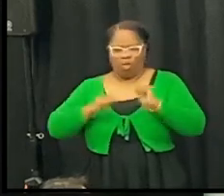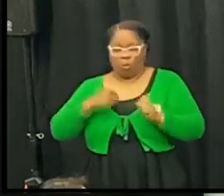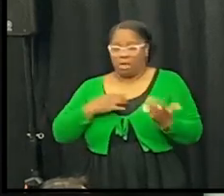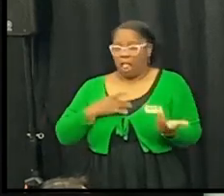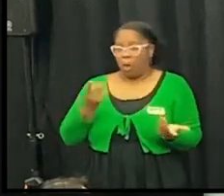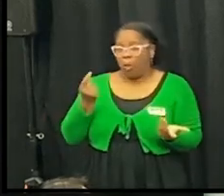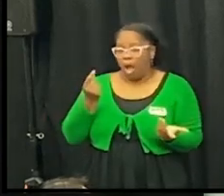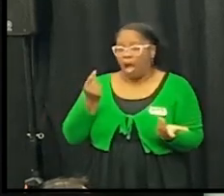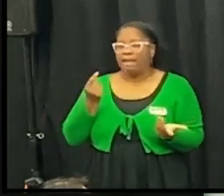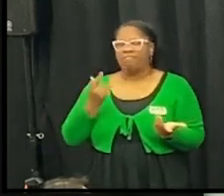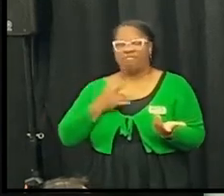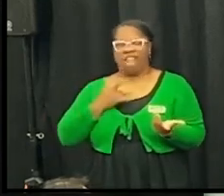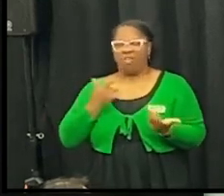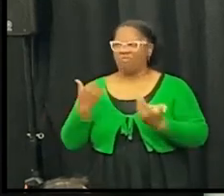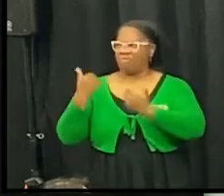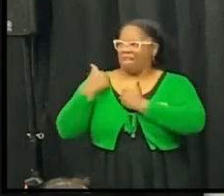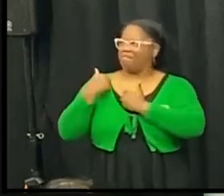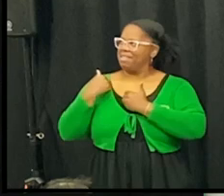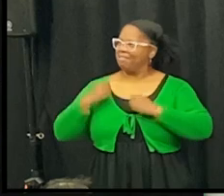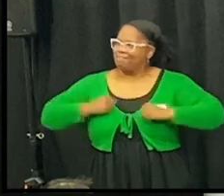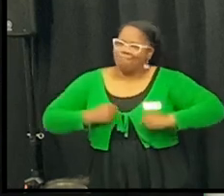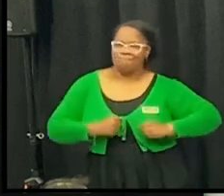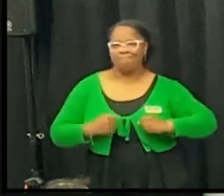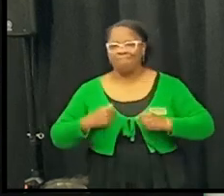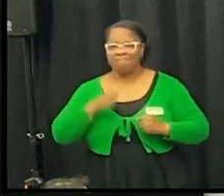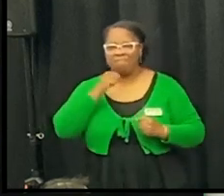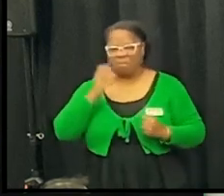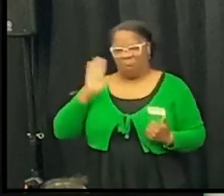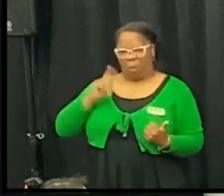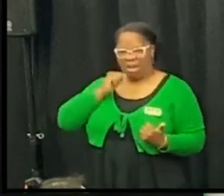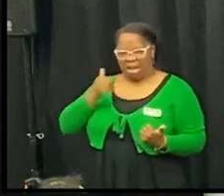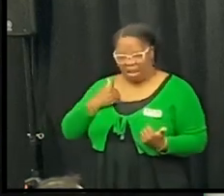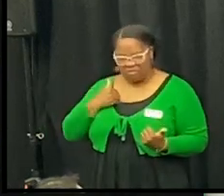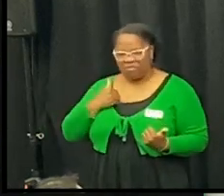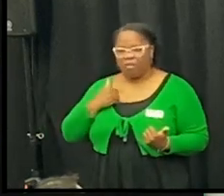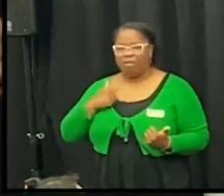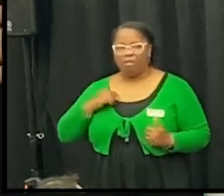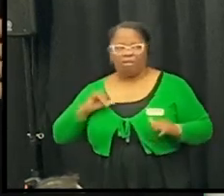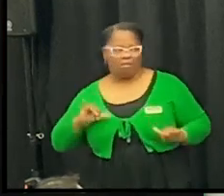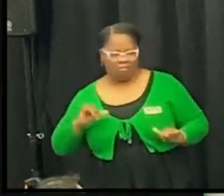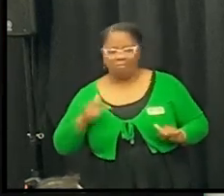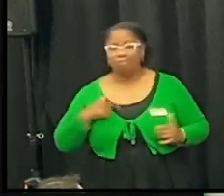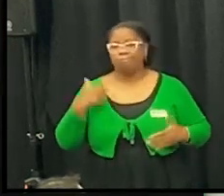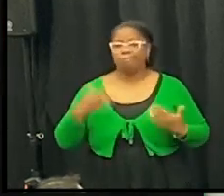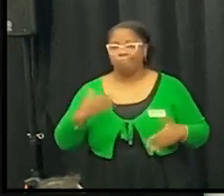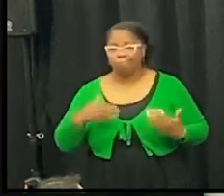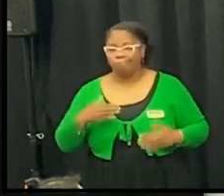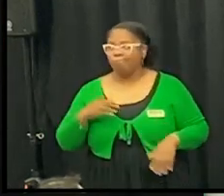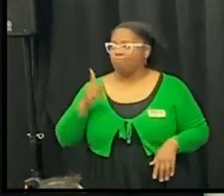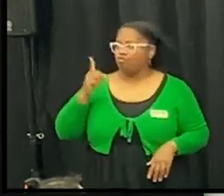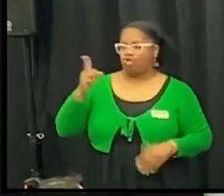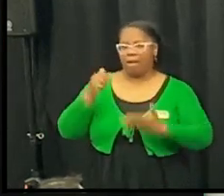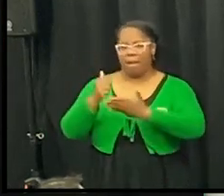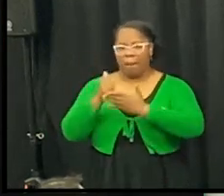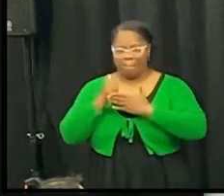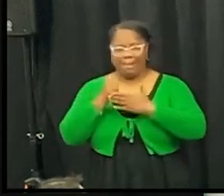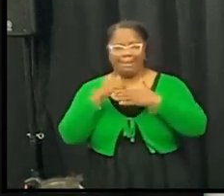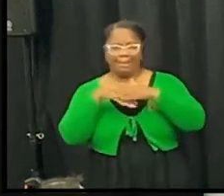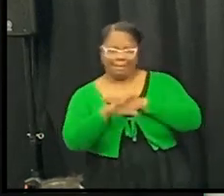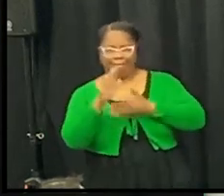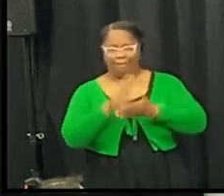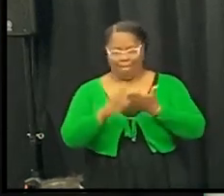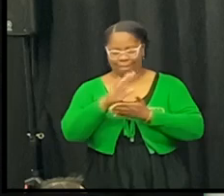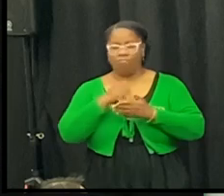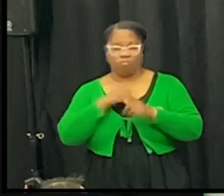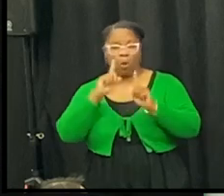sense of responsibility that I didn't have at that time. So I did all of that, and then she helped me get into college. I went to school